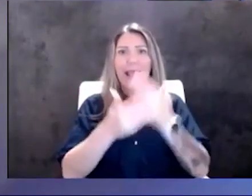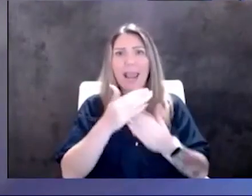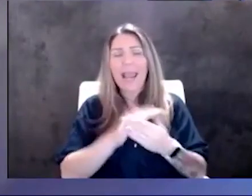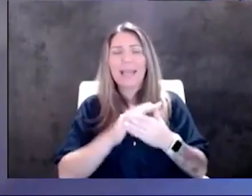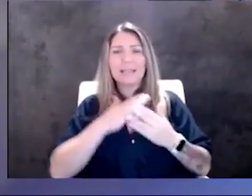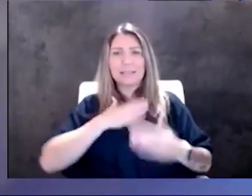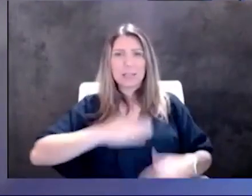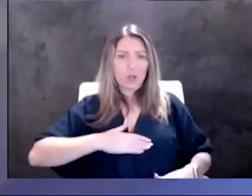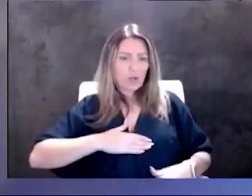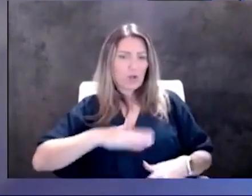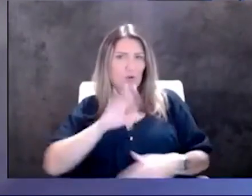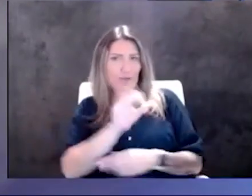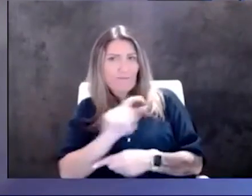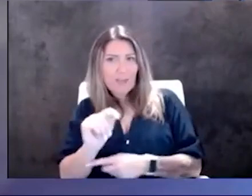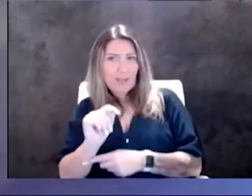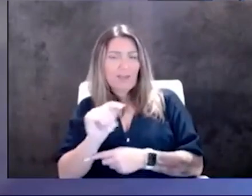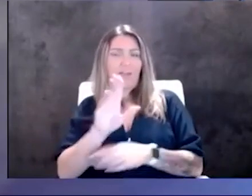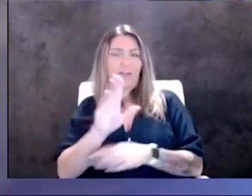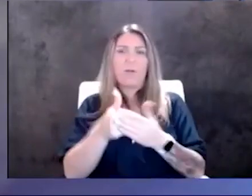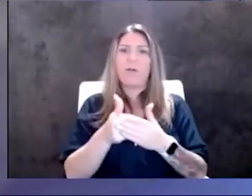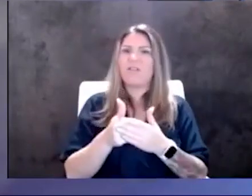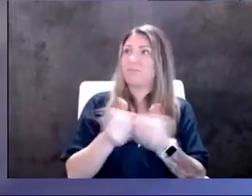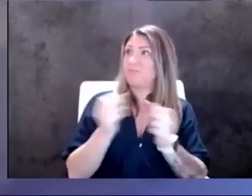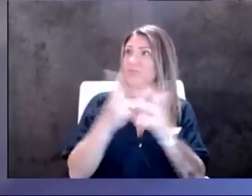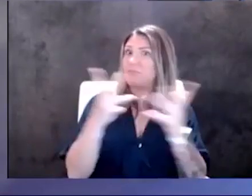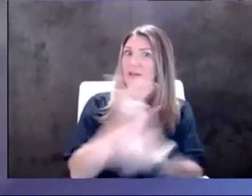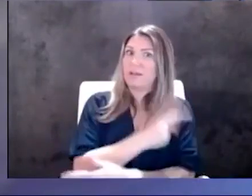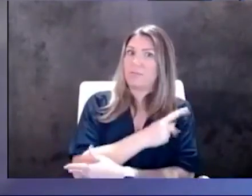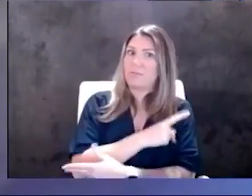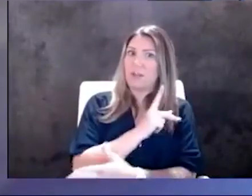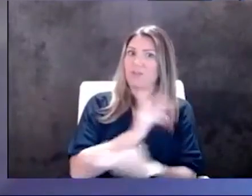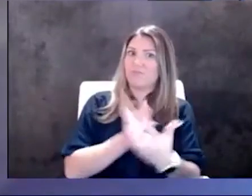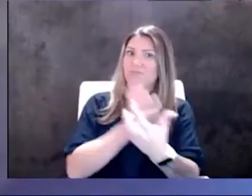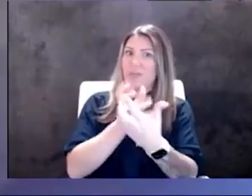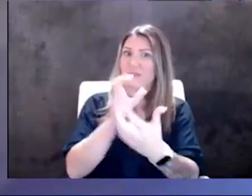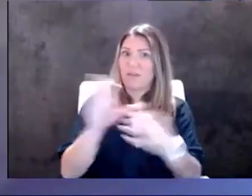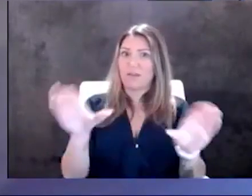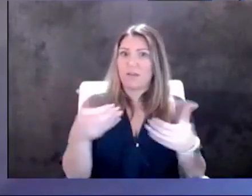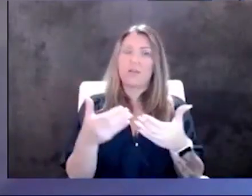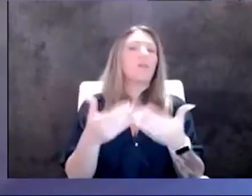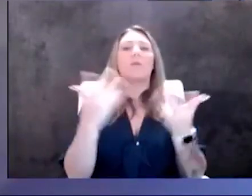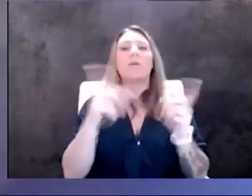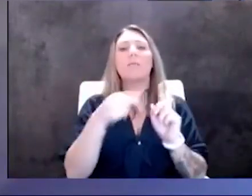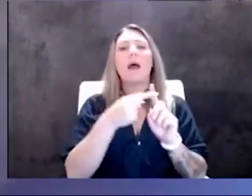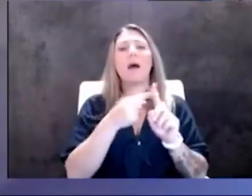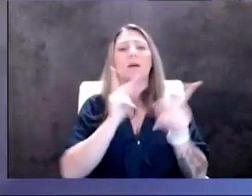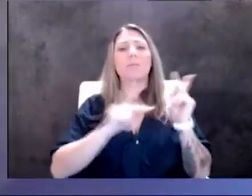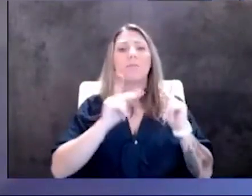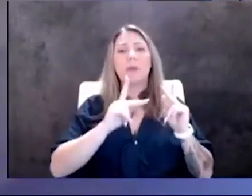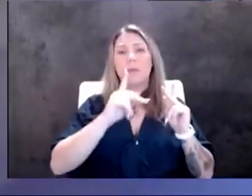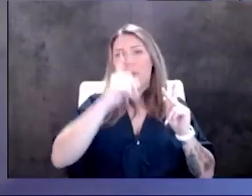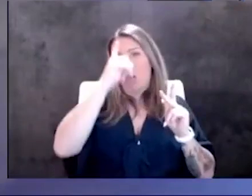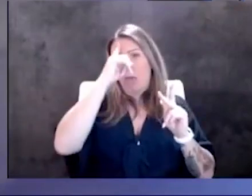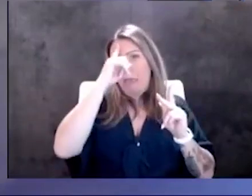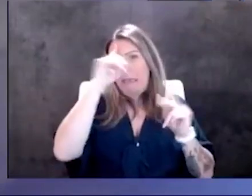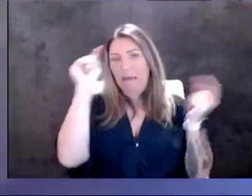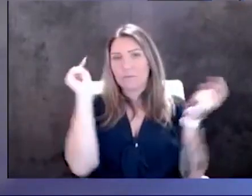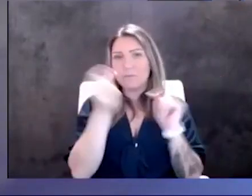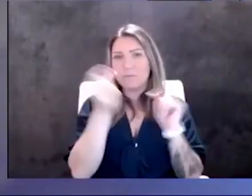fit some of that disease category, I think. What about folks who have had like head injuries and things of that nature who have a lot of kind of